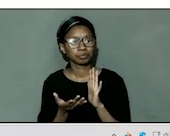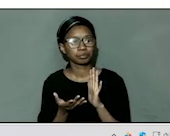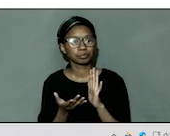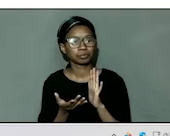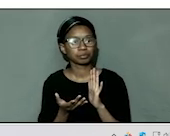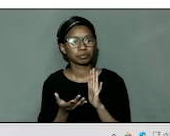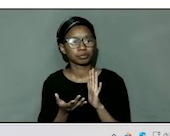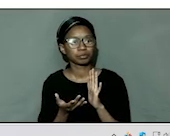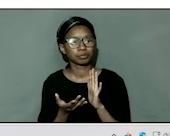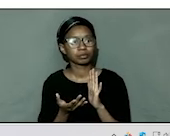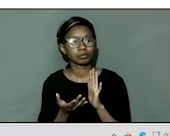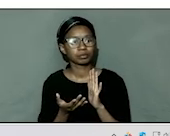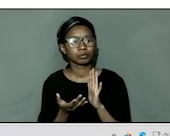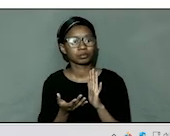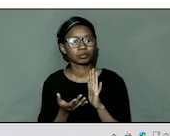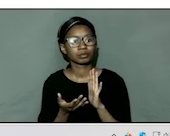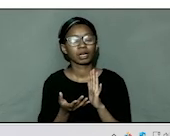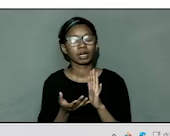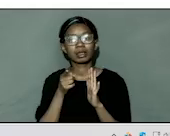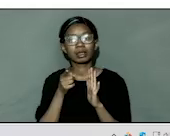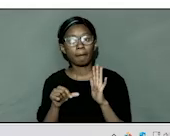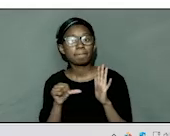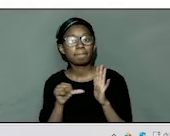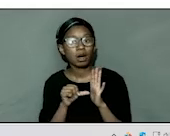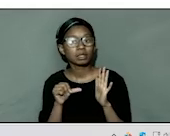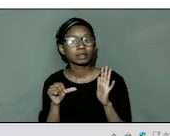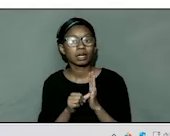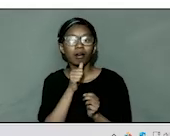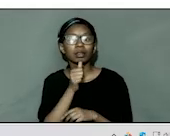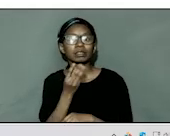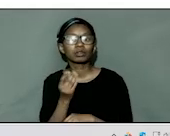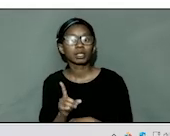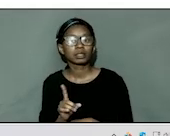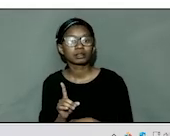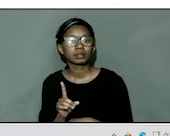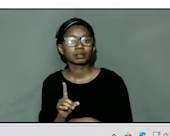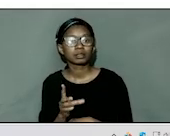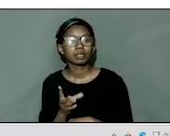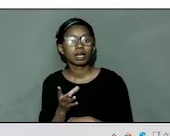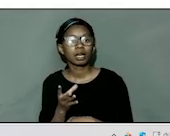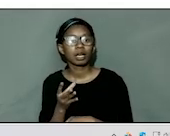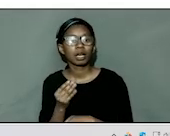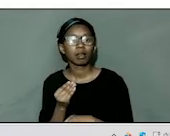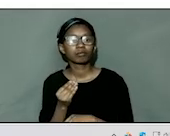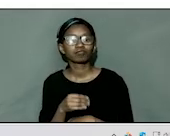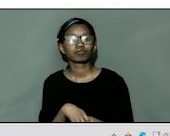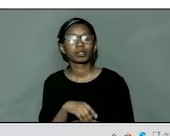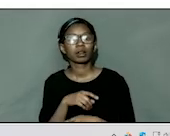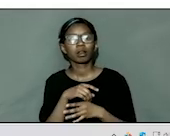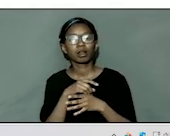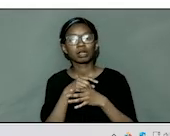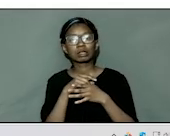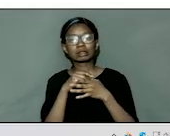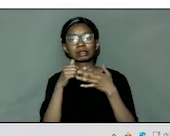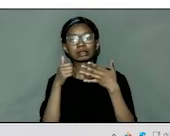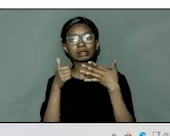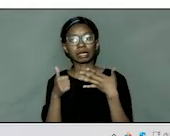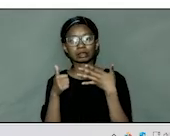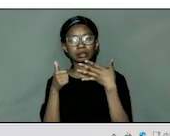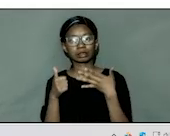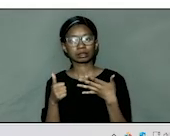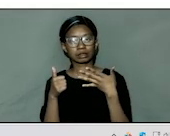it is important that your answer has what? It has this following 1, 2, 3, 4, 5, 6